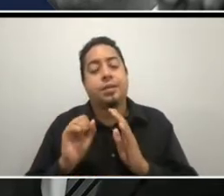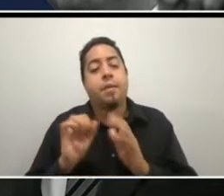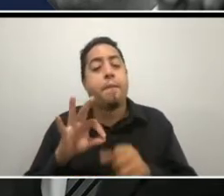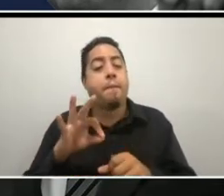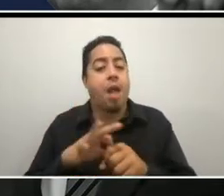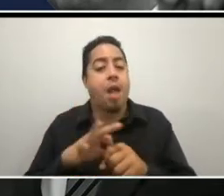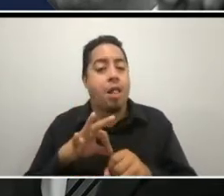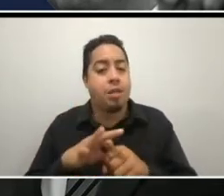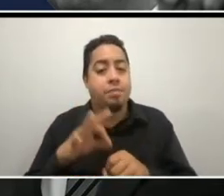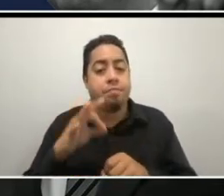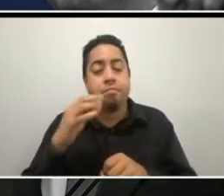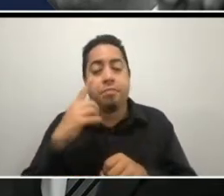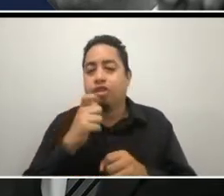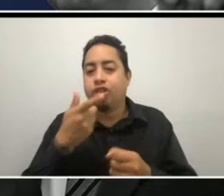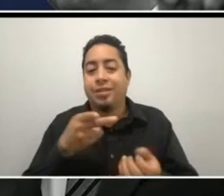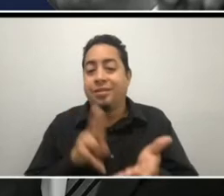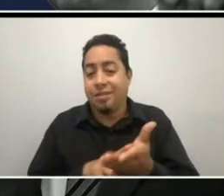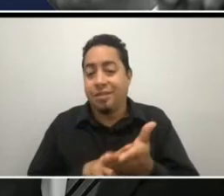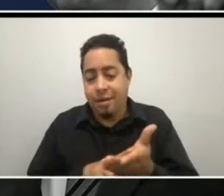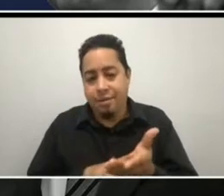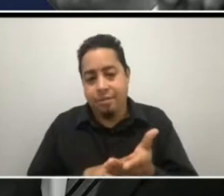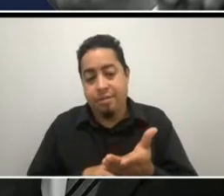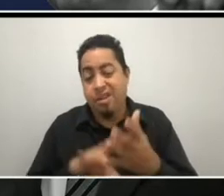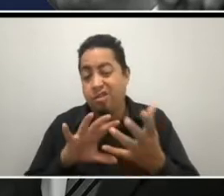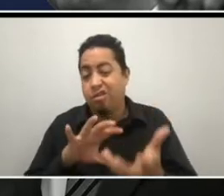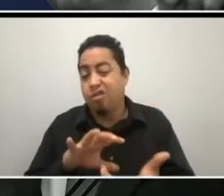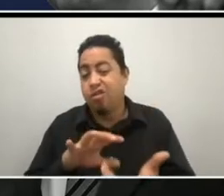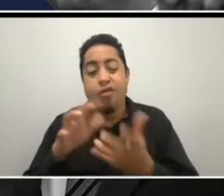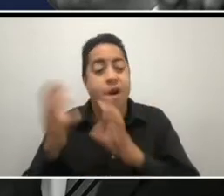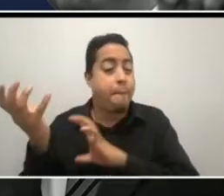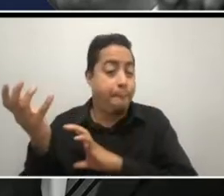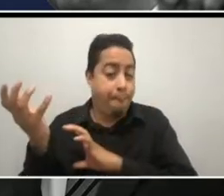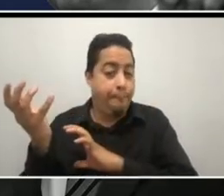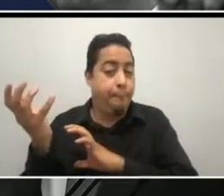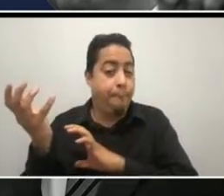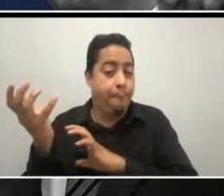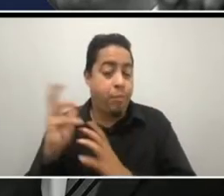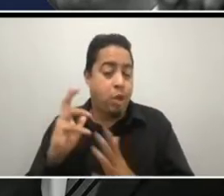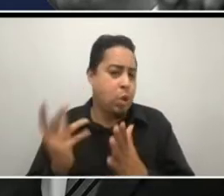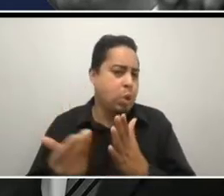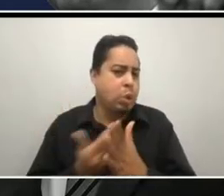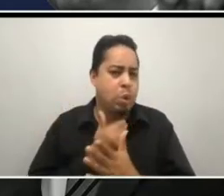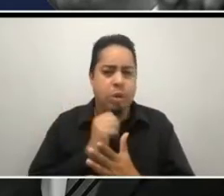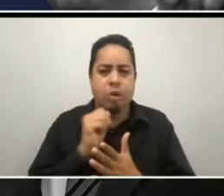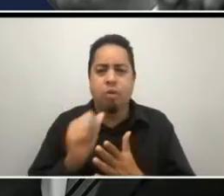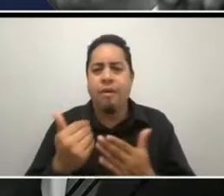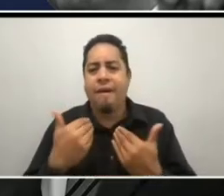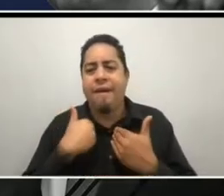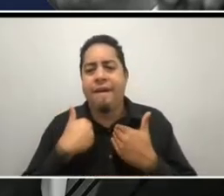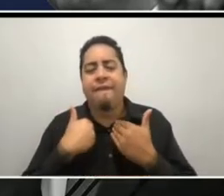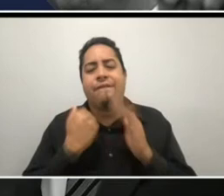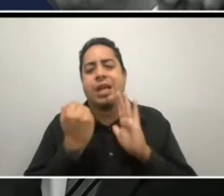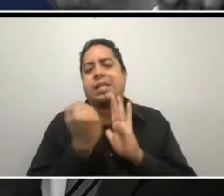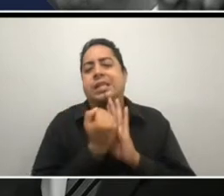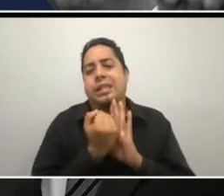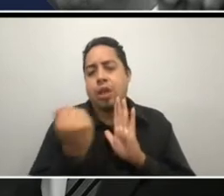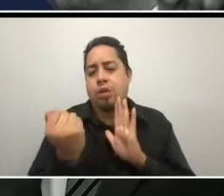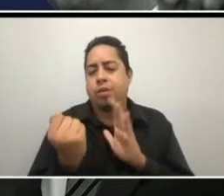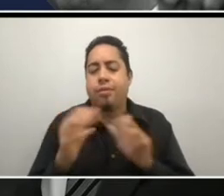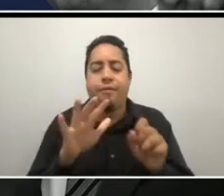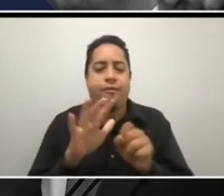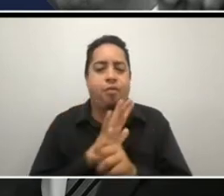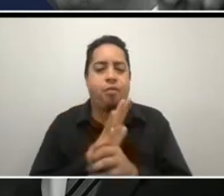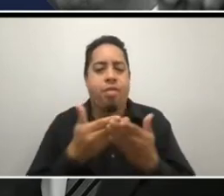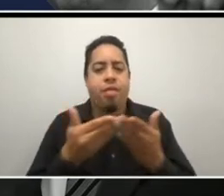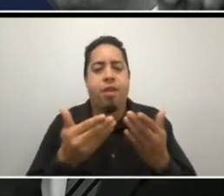are corrupt, and they're brand new and they don't have seals, and there's a whole thing with the ballots, but the ballots